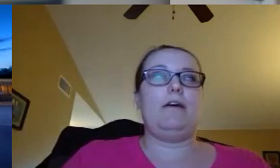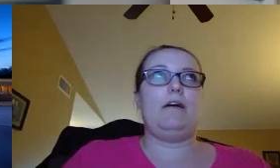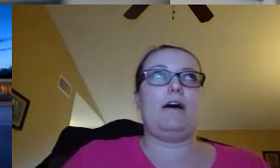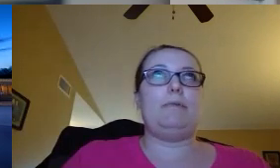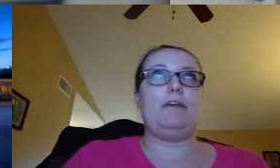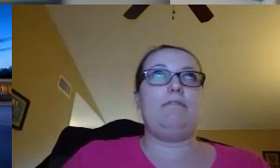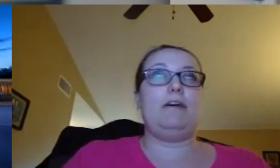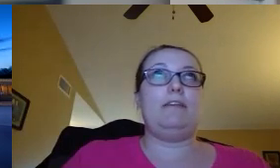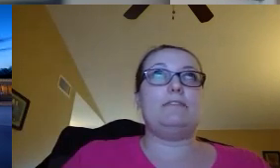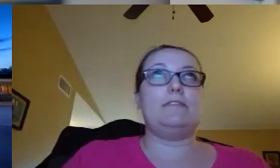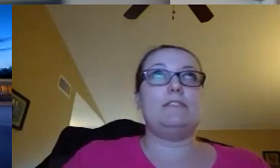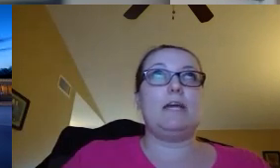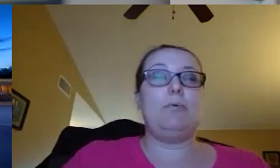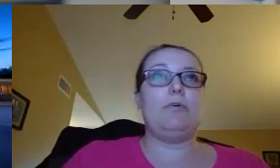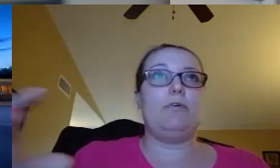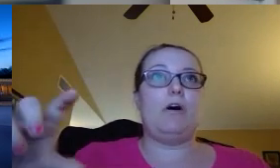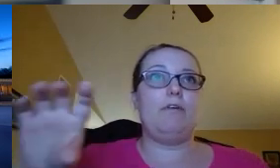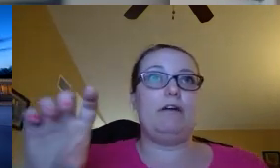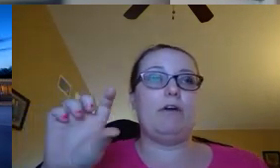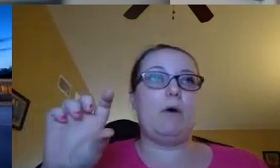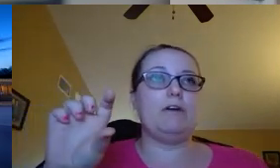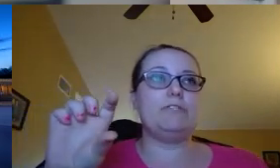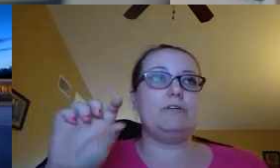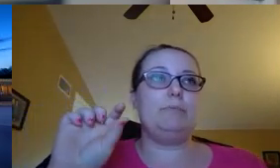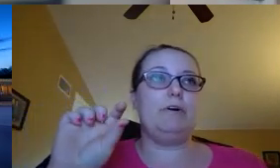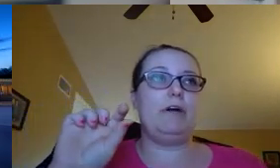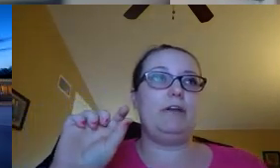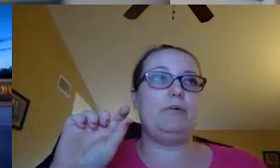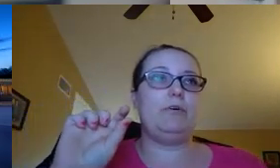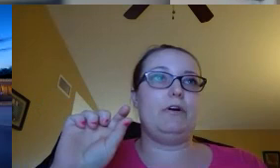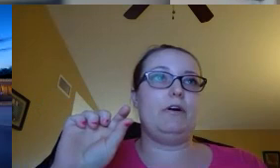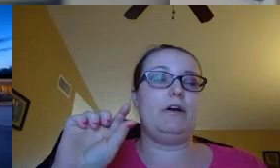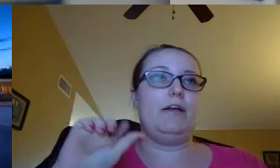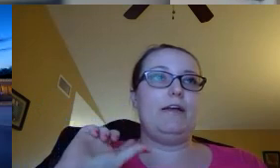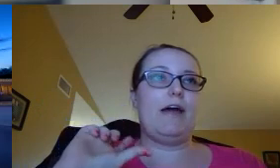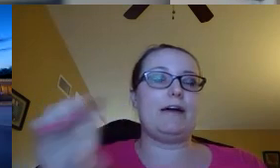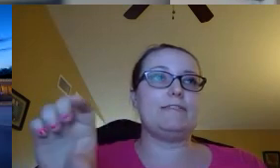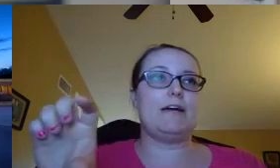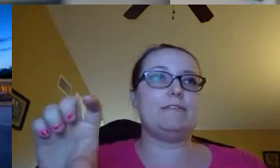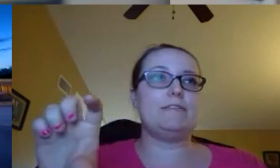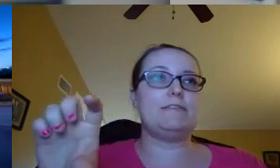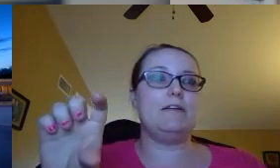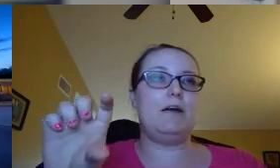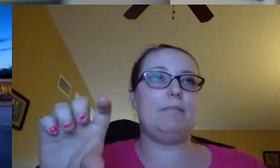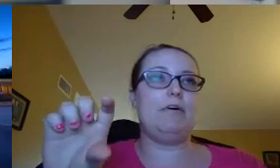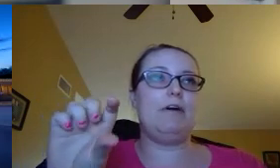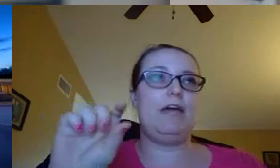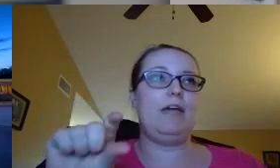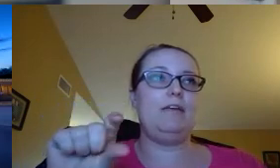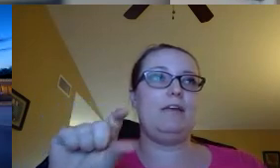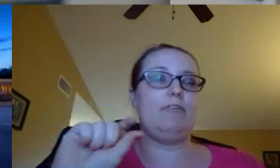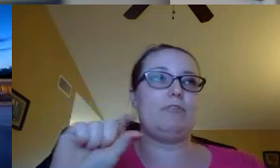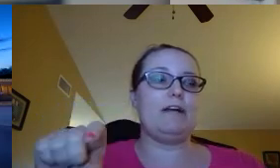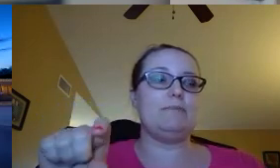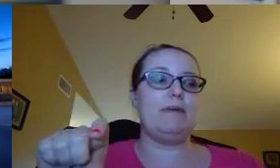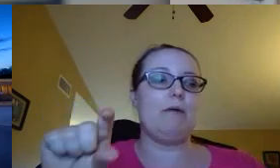And I believe that at least the state portal already requires you to put your access number